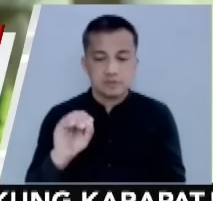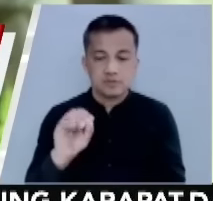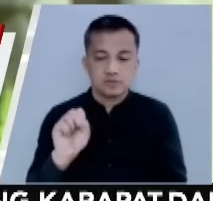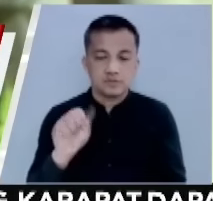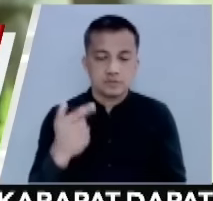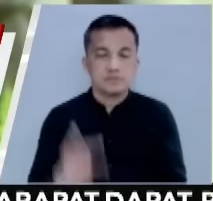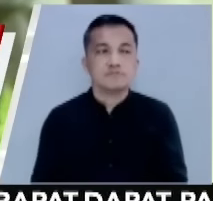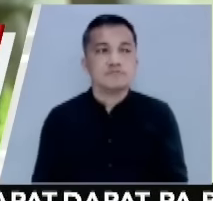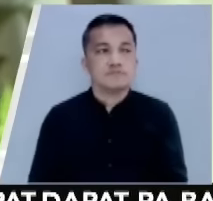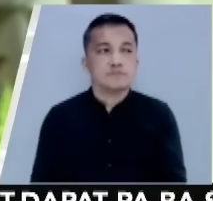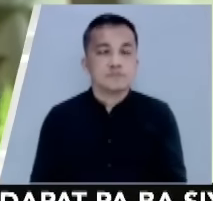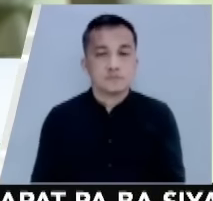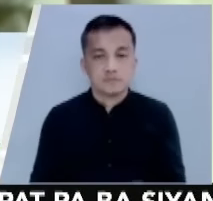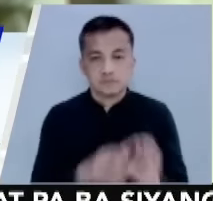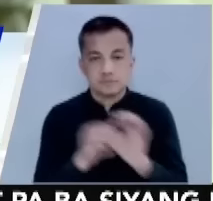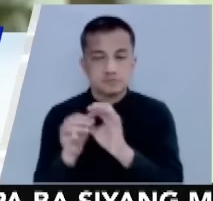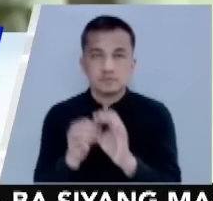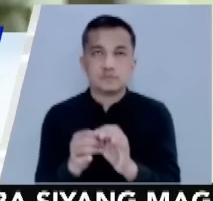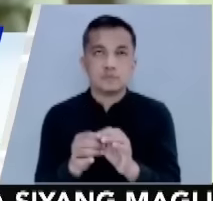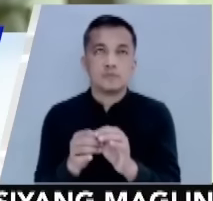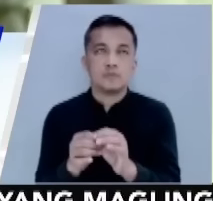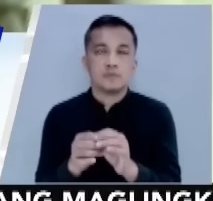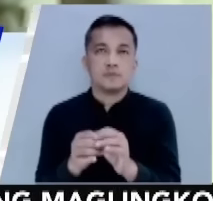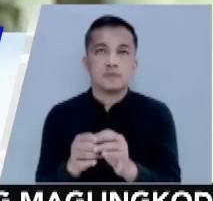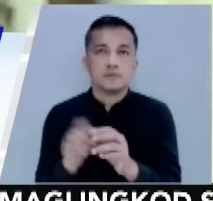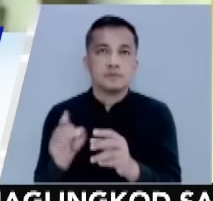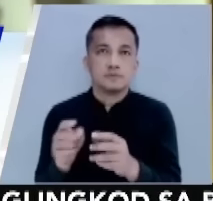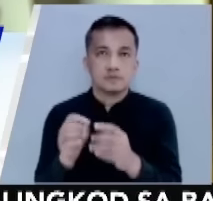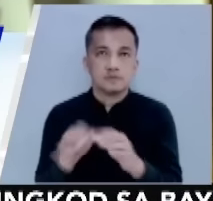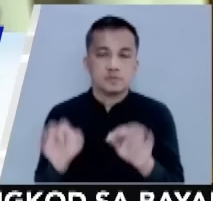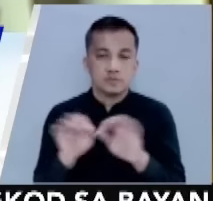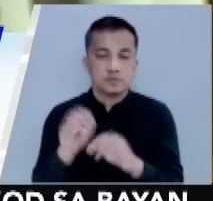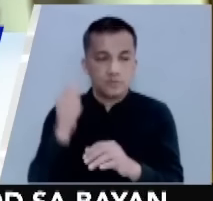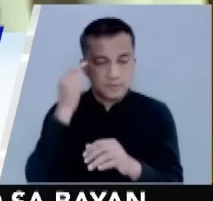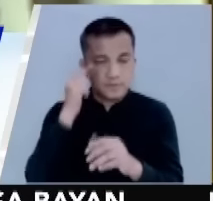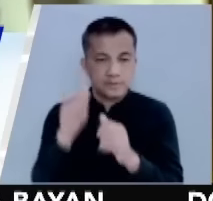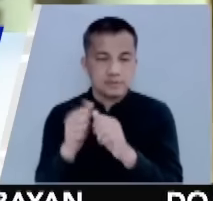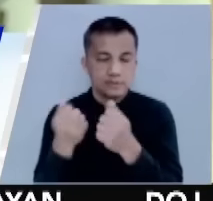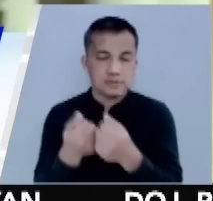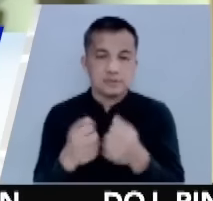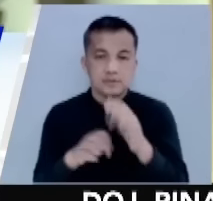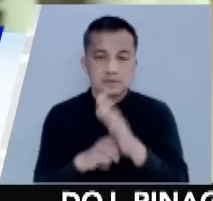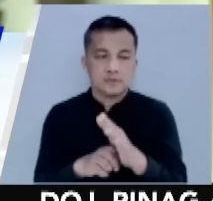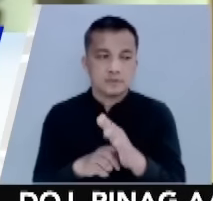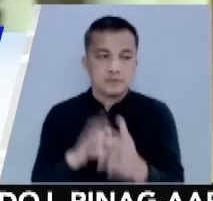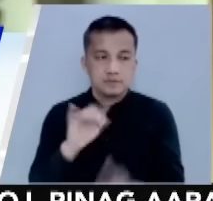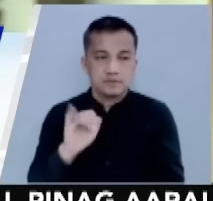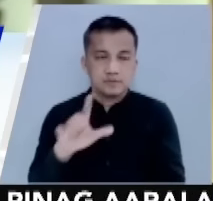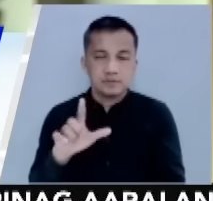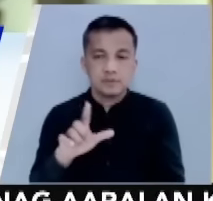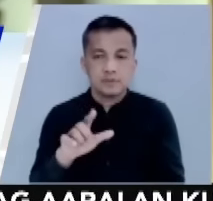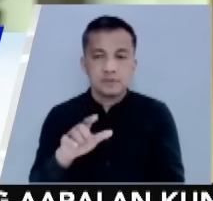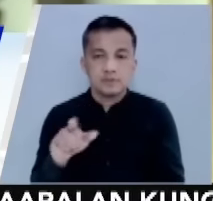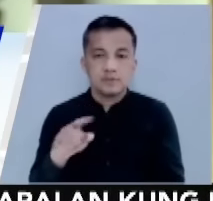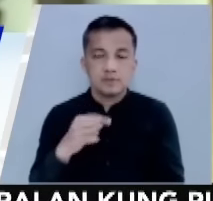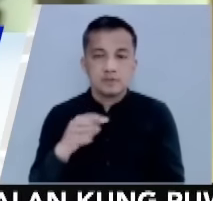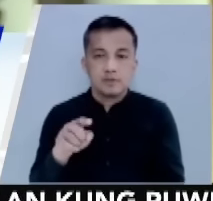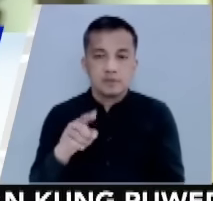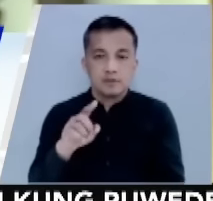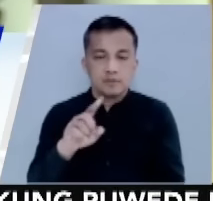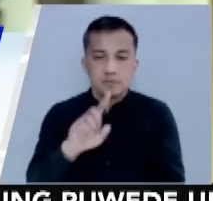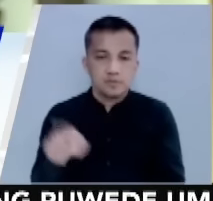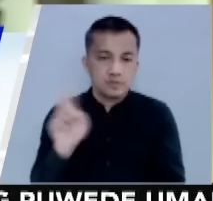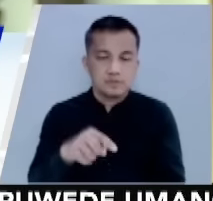with the coordination of the pertinent government agencies, for example, sa civil forfeiture of the assets acquired of